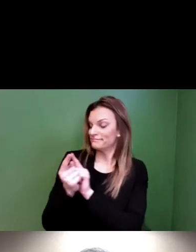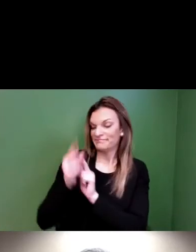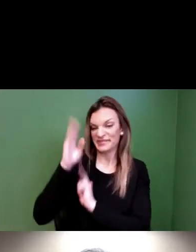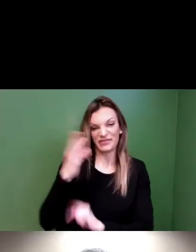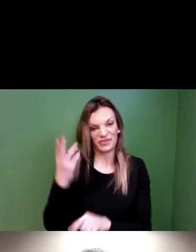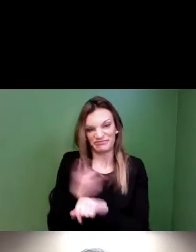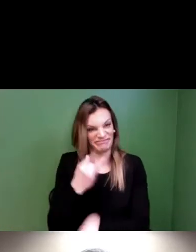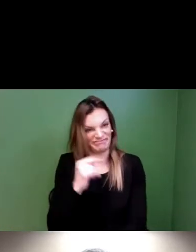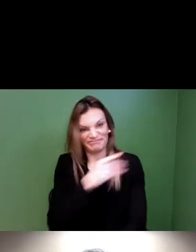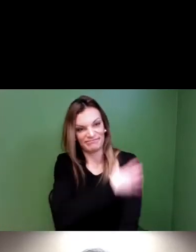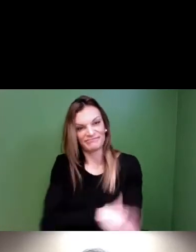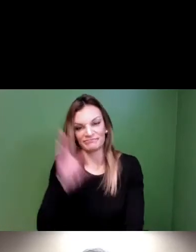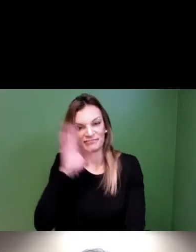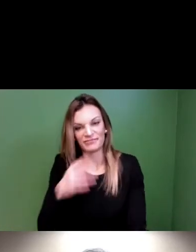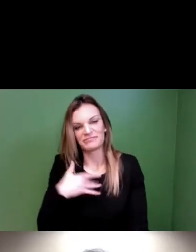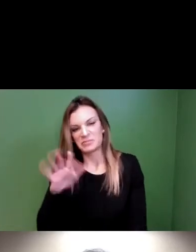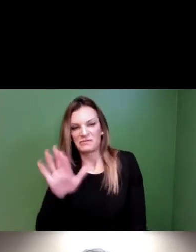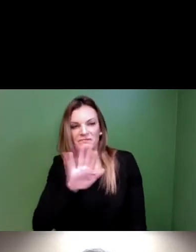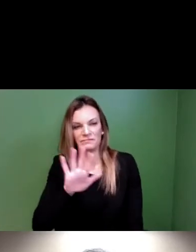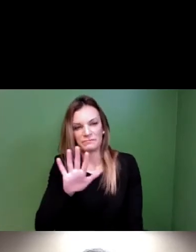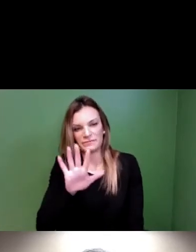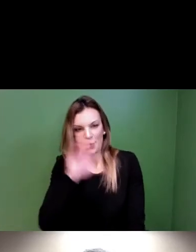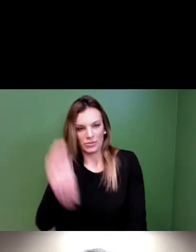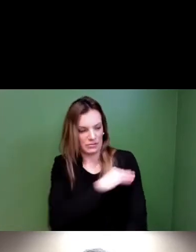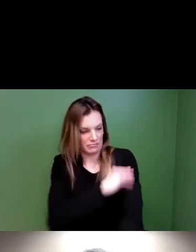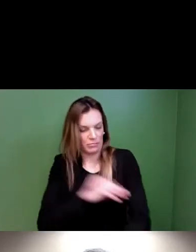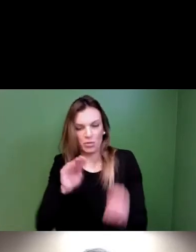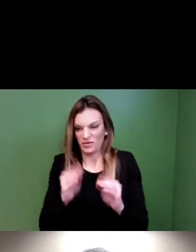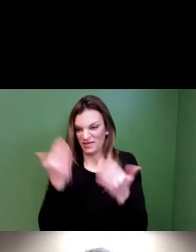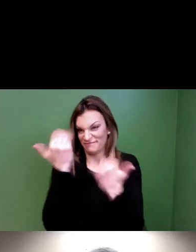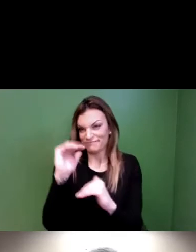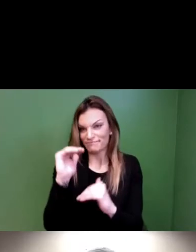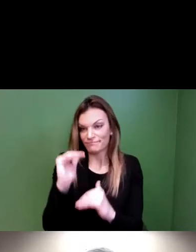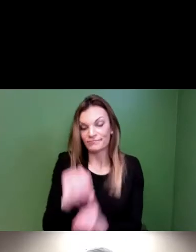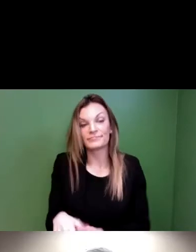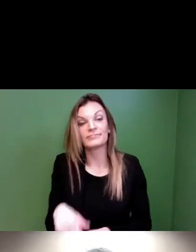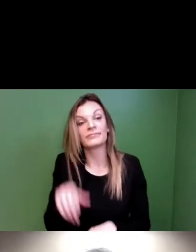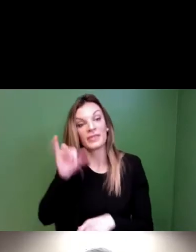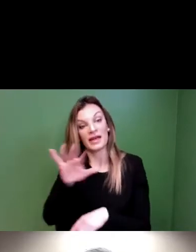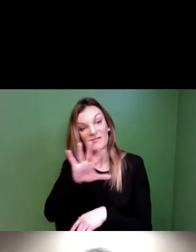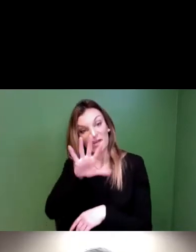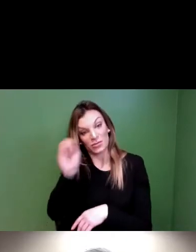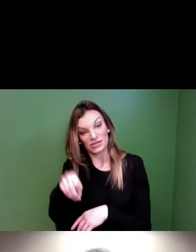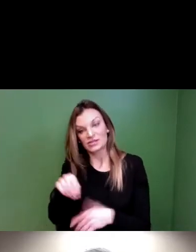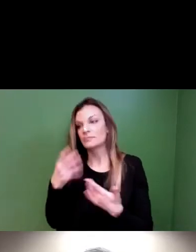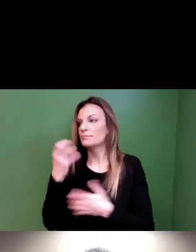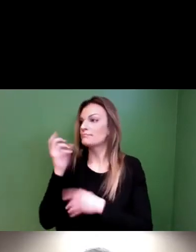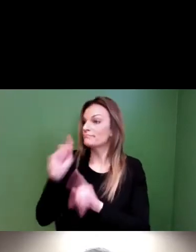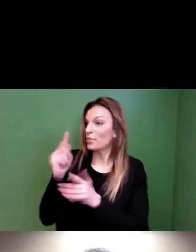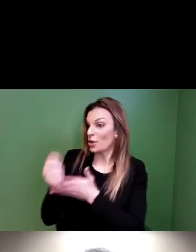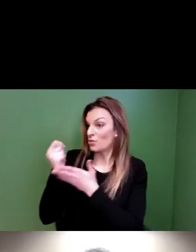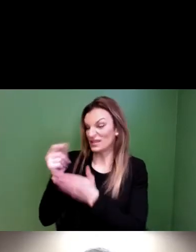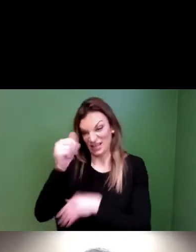5%. And, you know, this is after 10 years of therapy. And so if